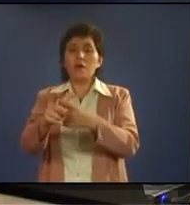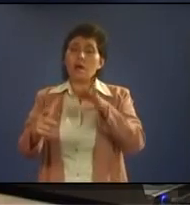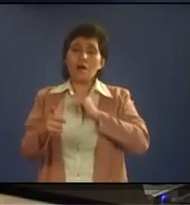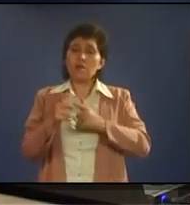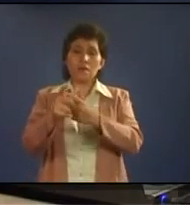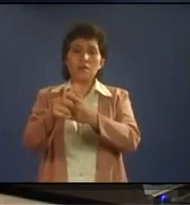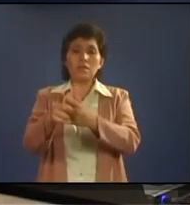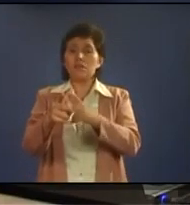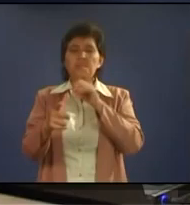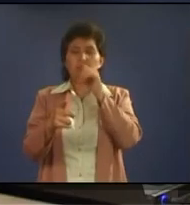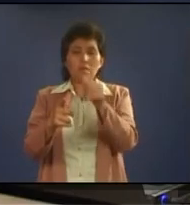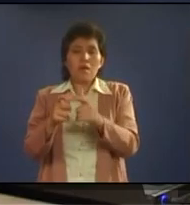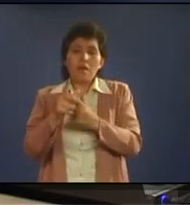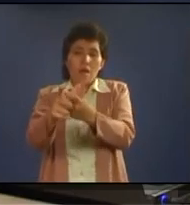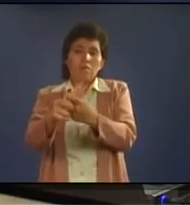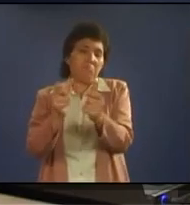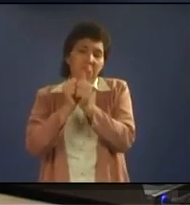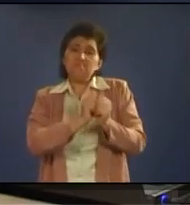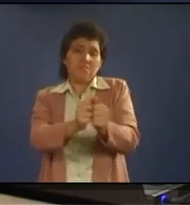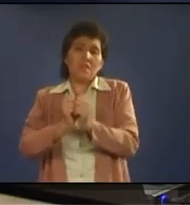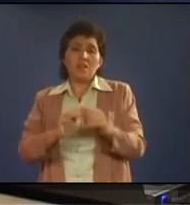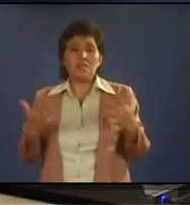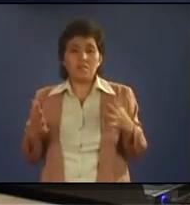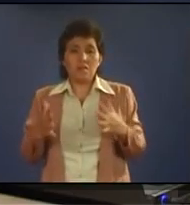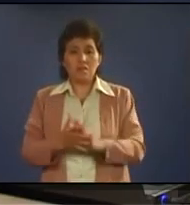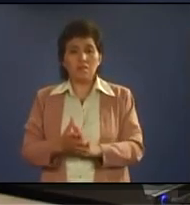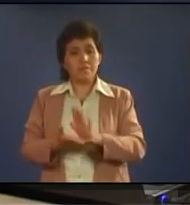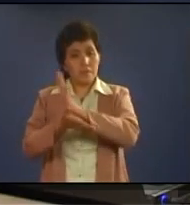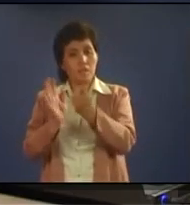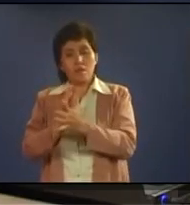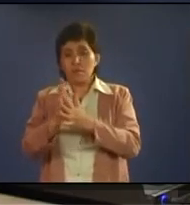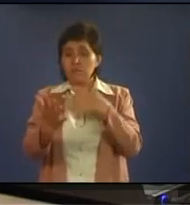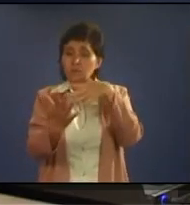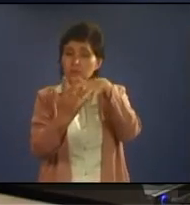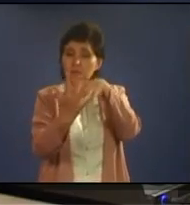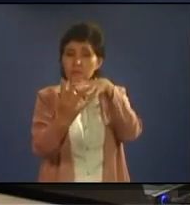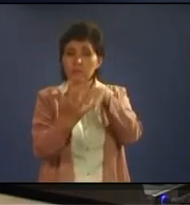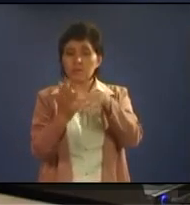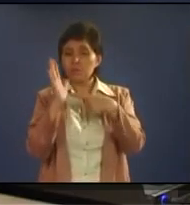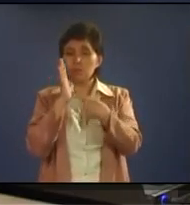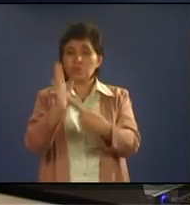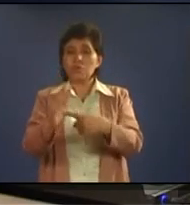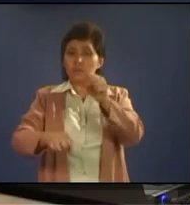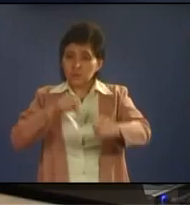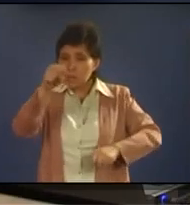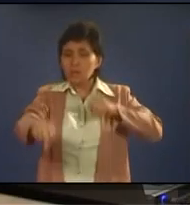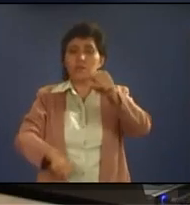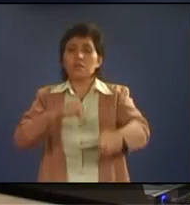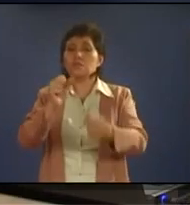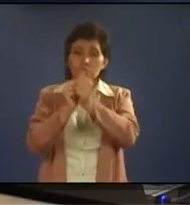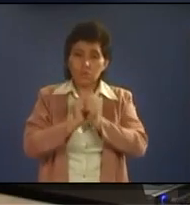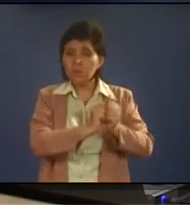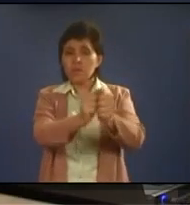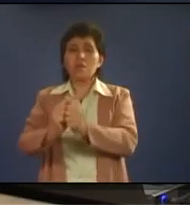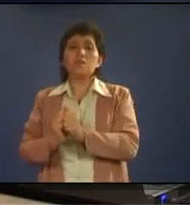They don't run together. Yeah? Now, studies have shown that cycling together